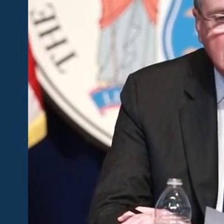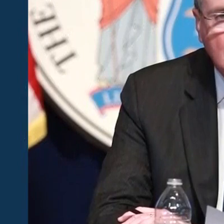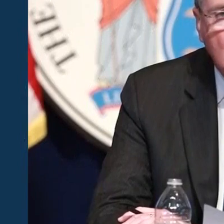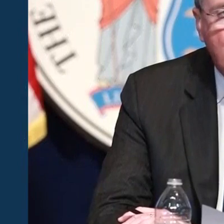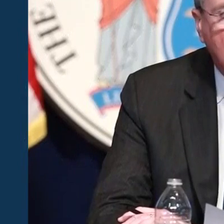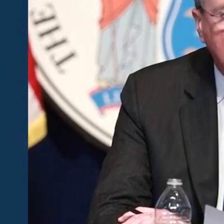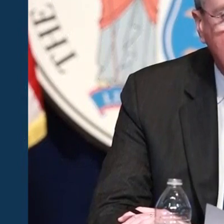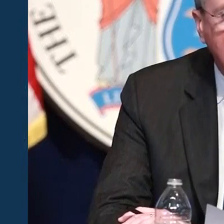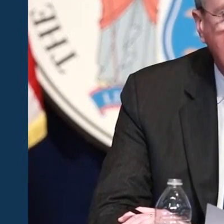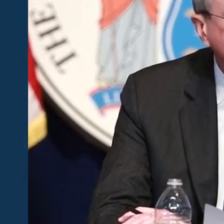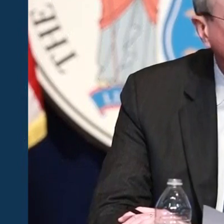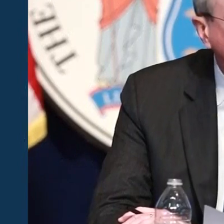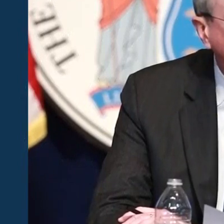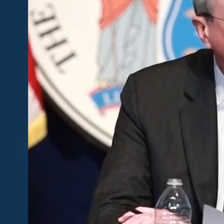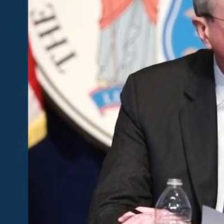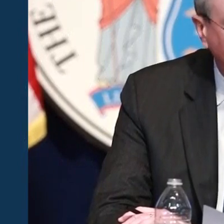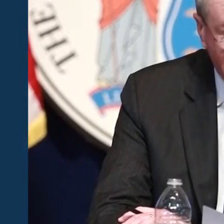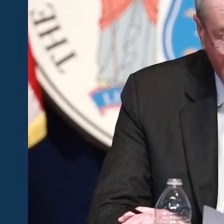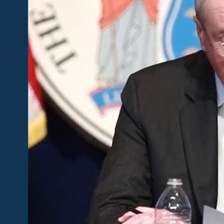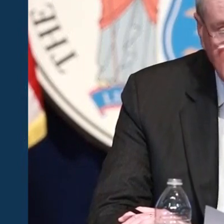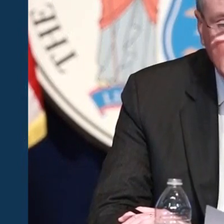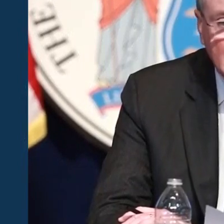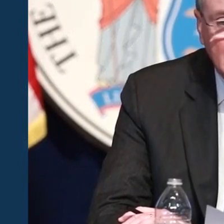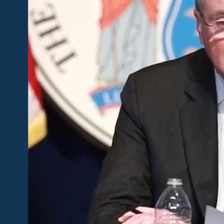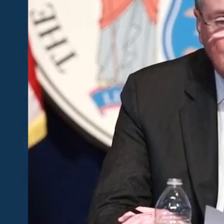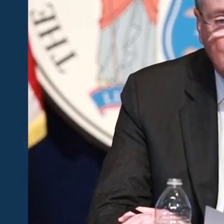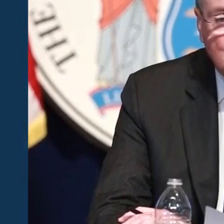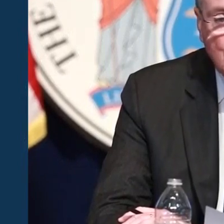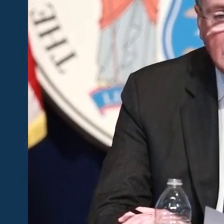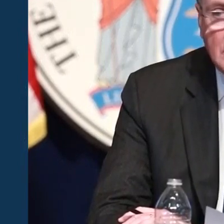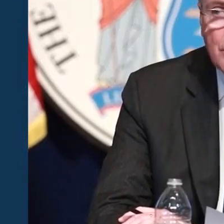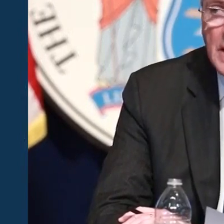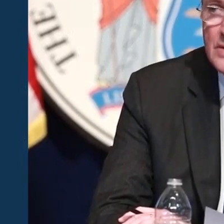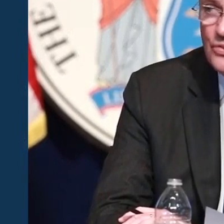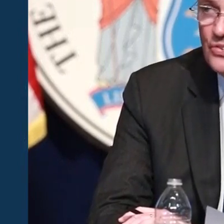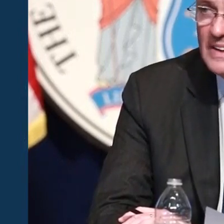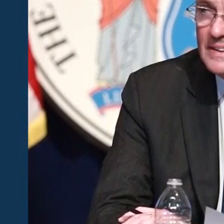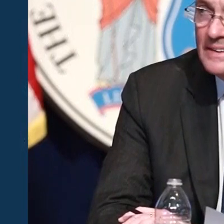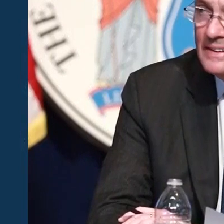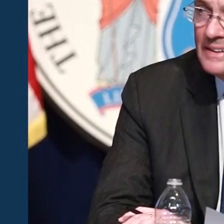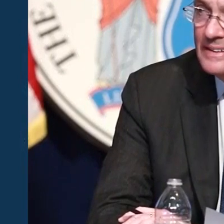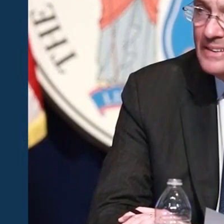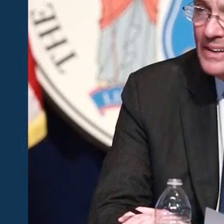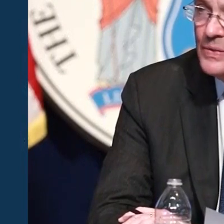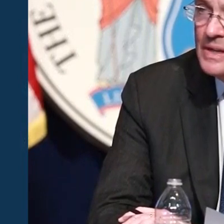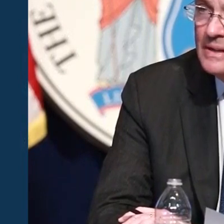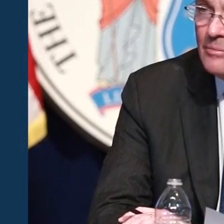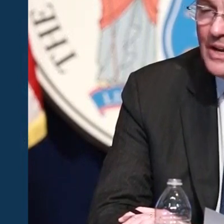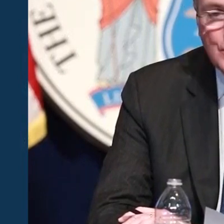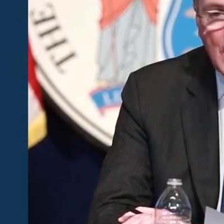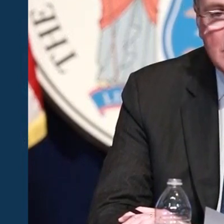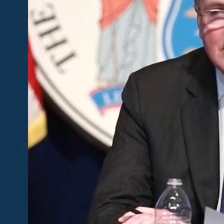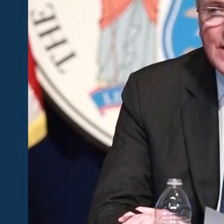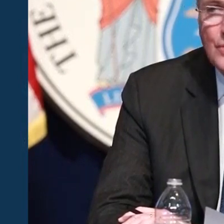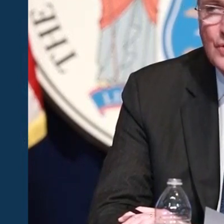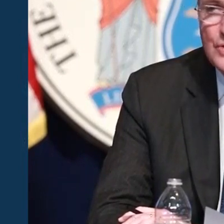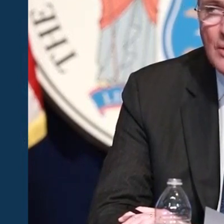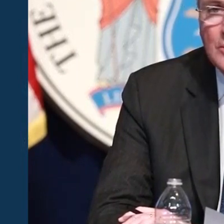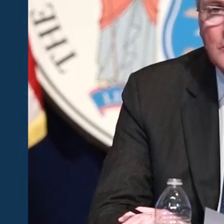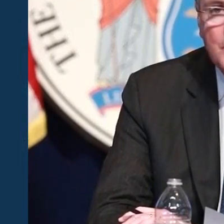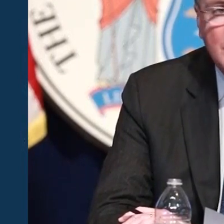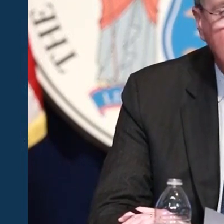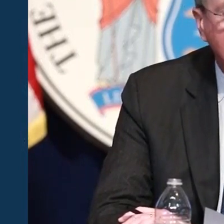every time we bring it up, and that is a cause of hope. This is the shading depends on the amount of time it takes